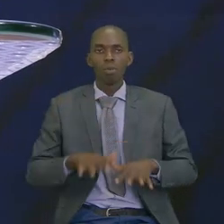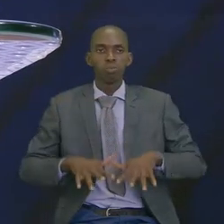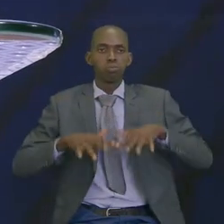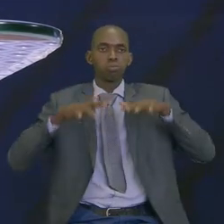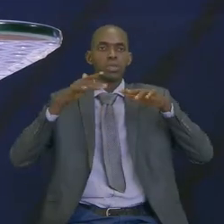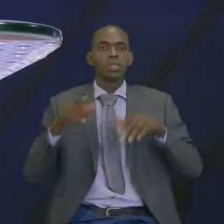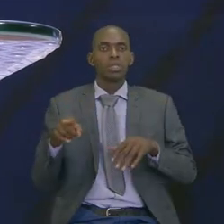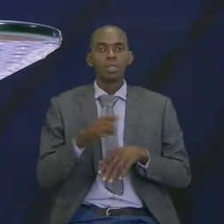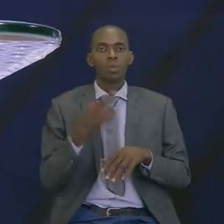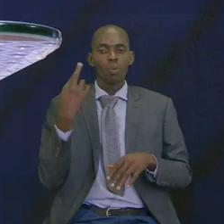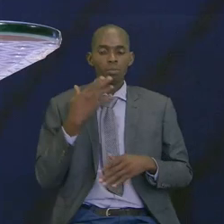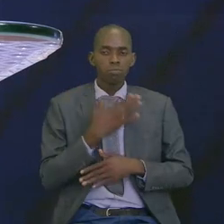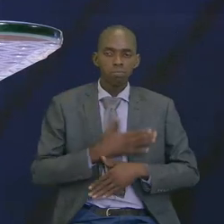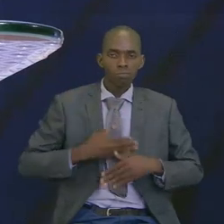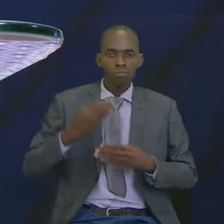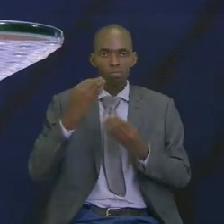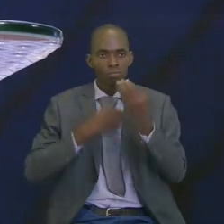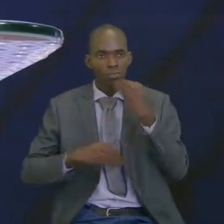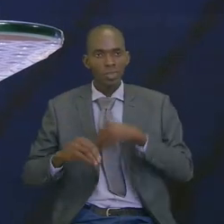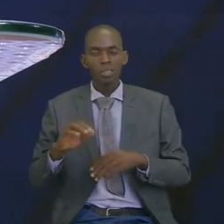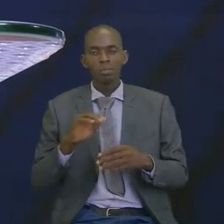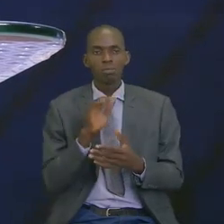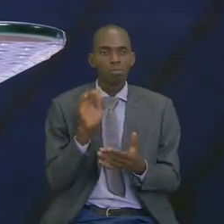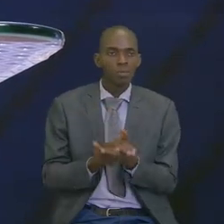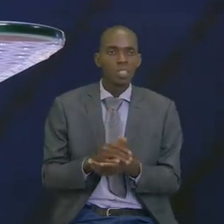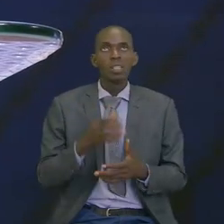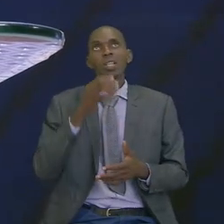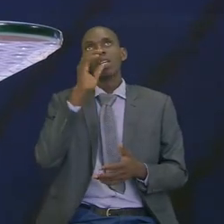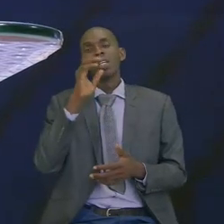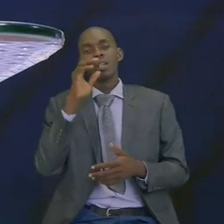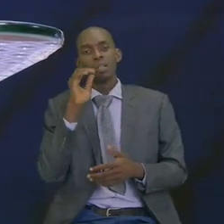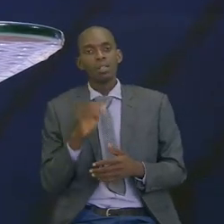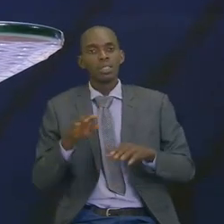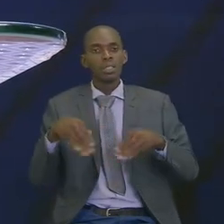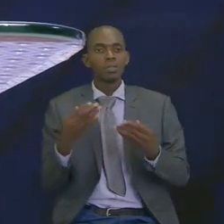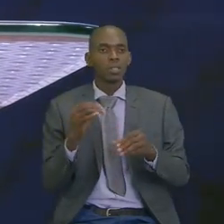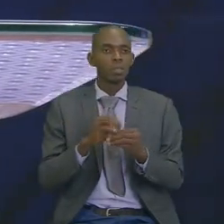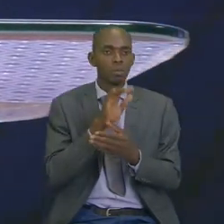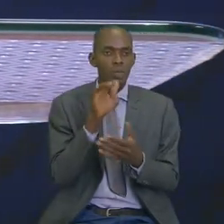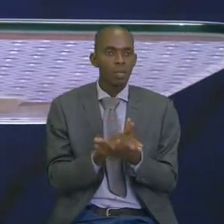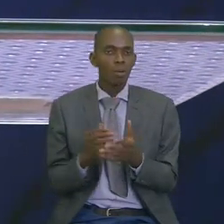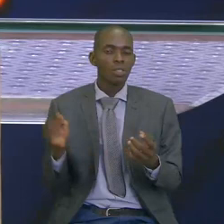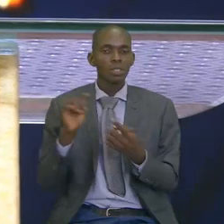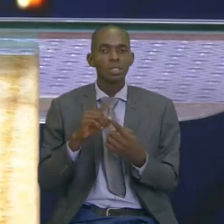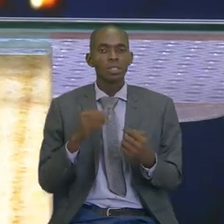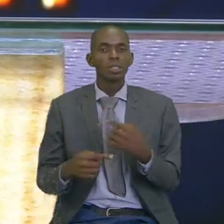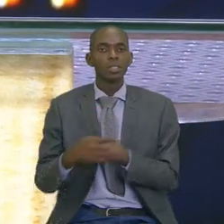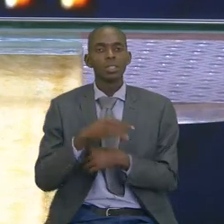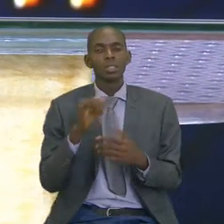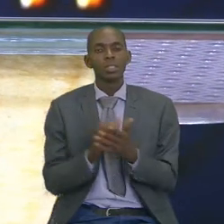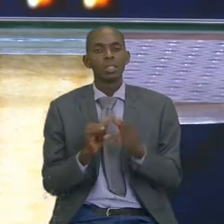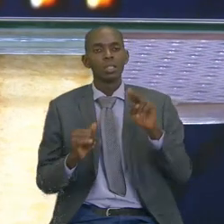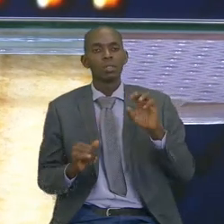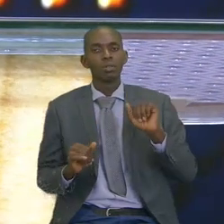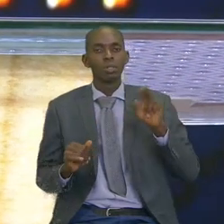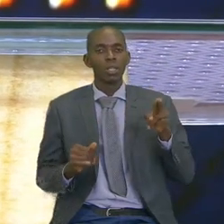flood, they were eating and drinking, marrying and giving in marriage, until the day that